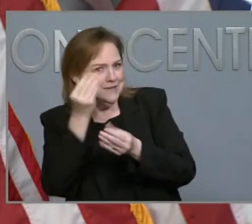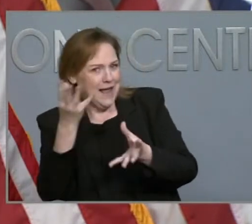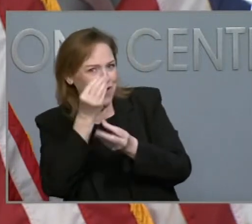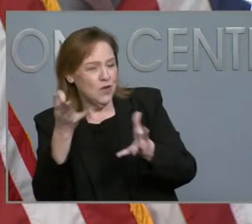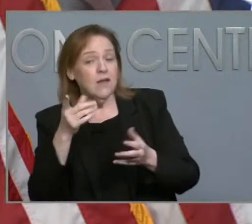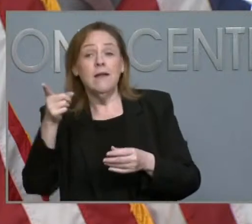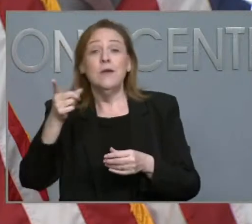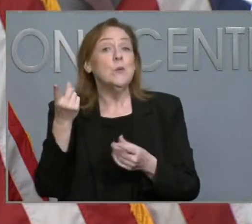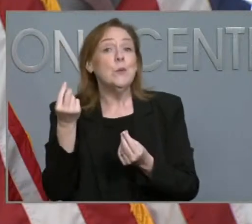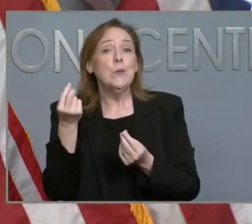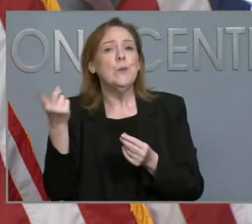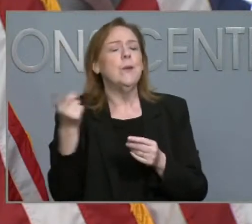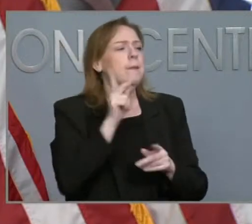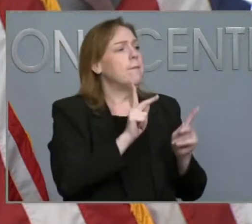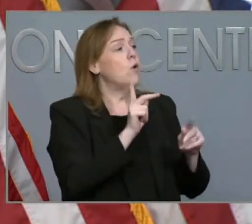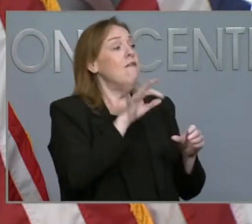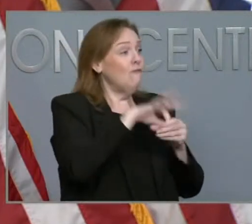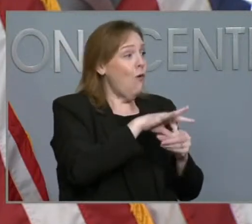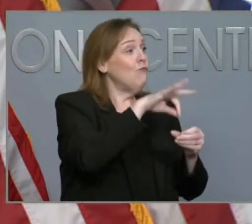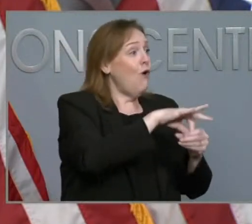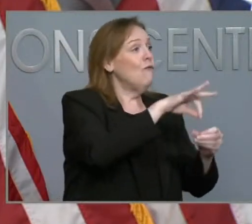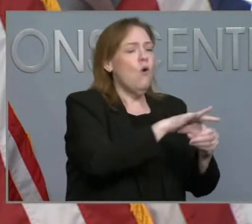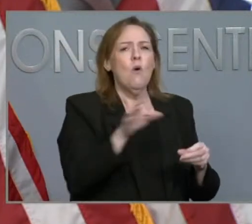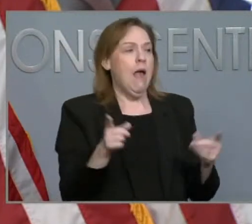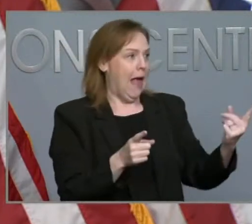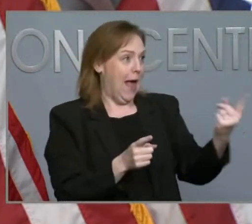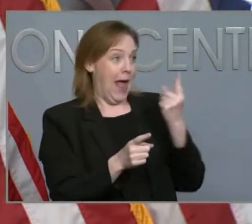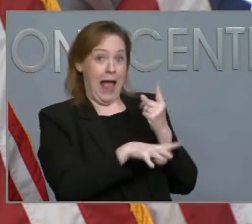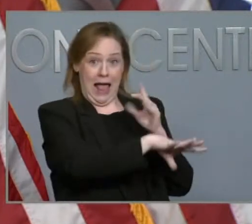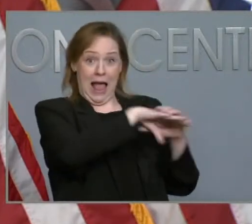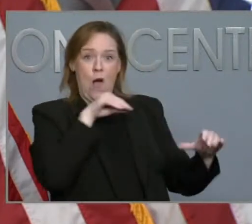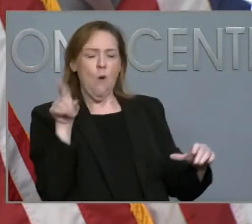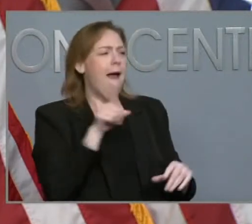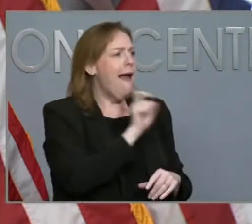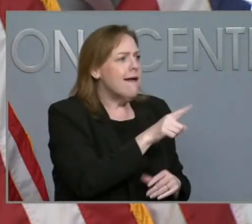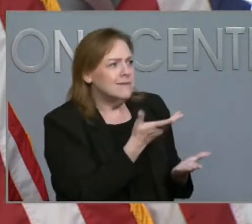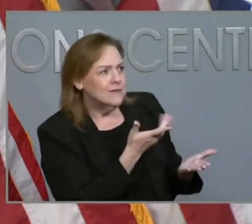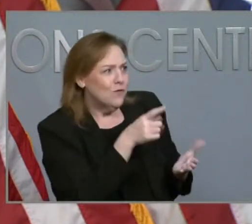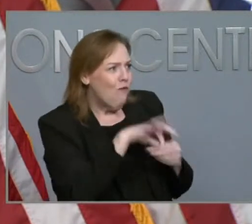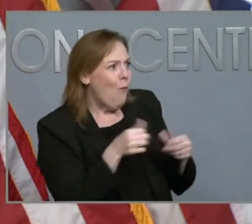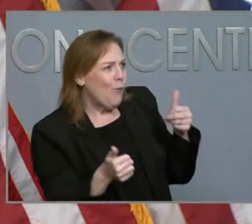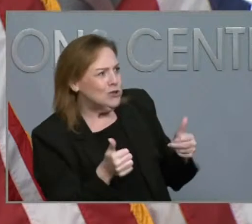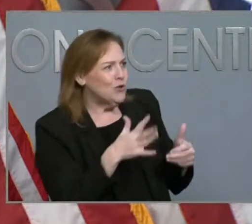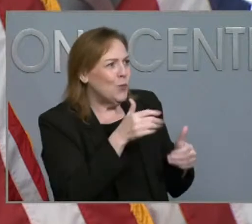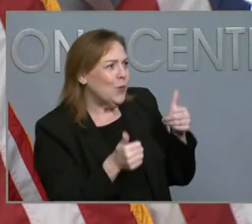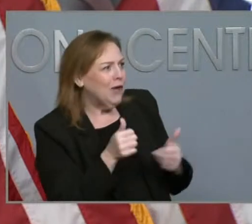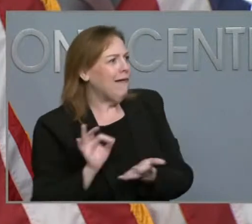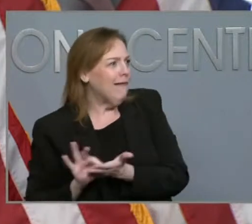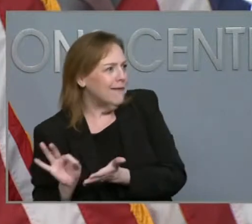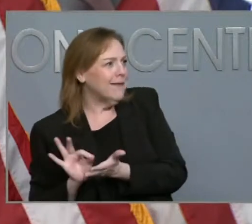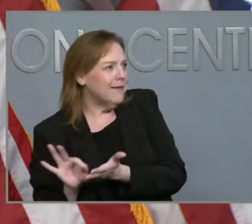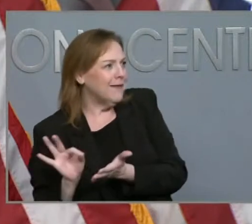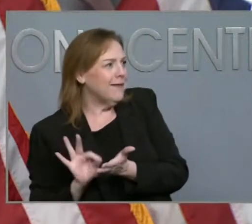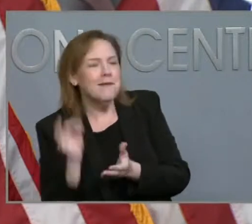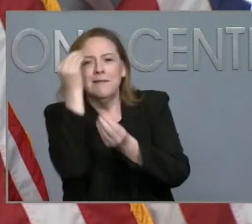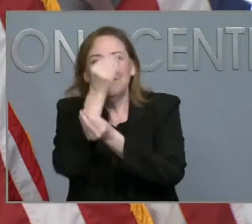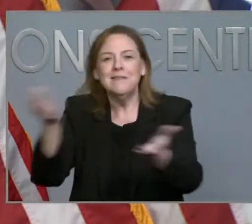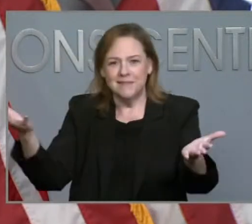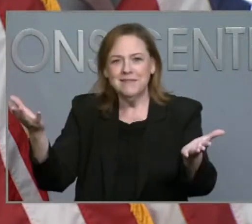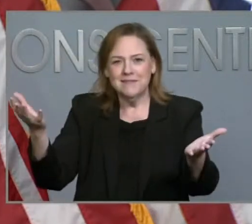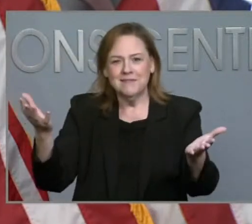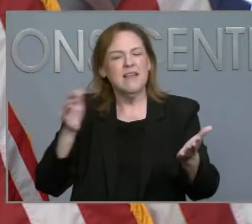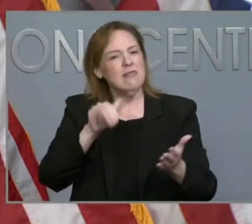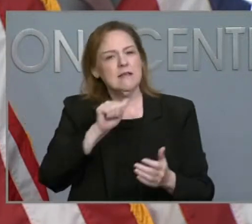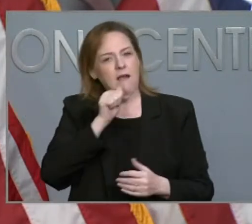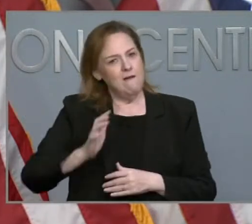vote difference and the number of votes yet to be counted in a contest. Election officials will go through the